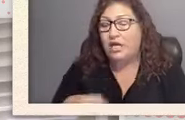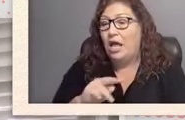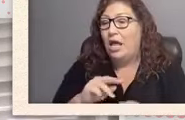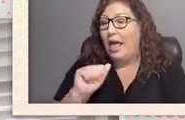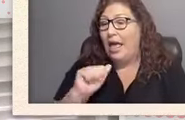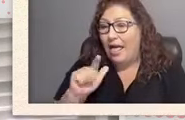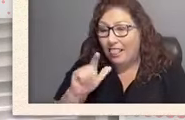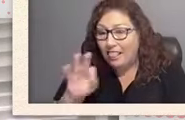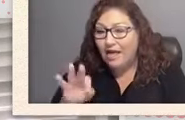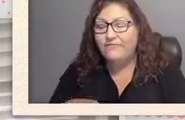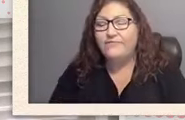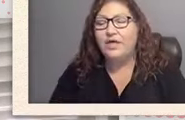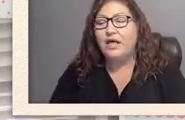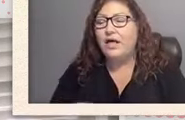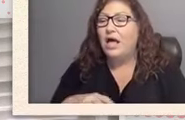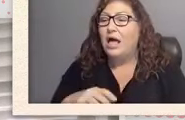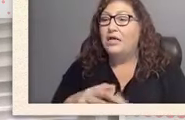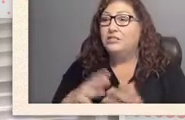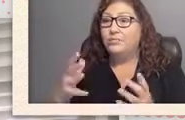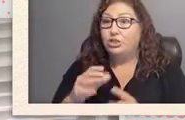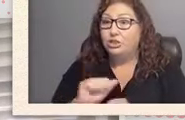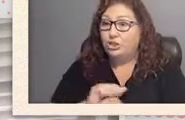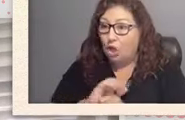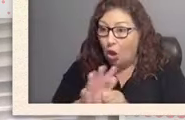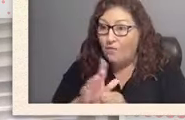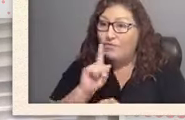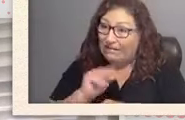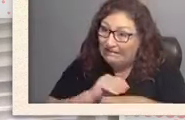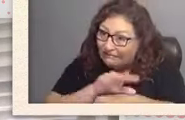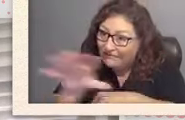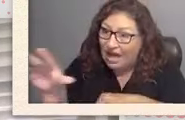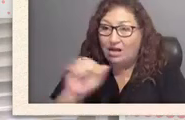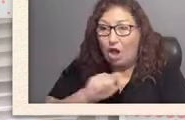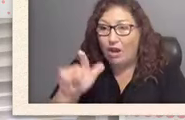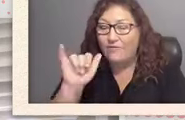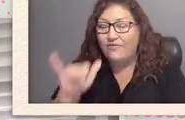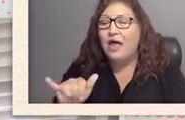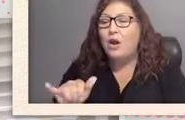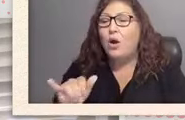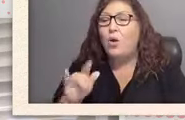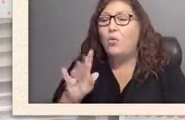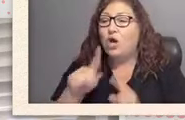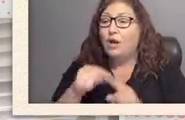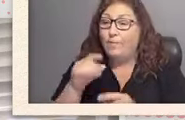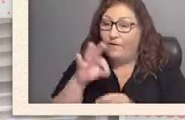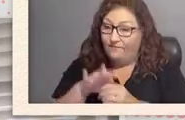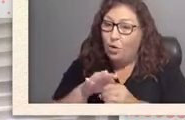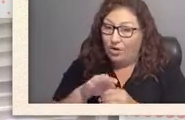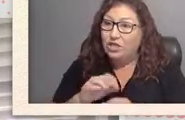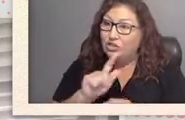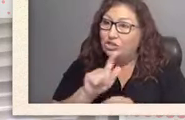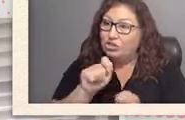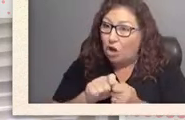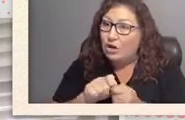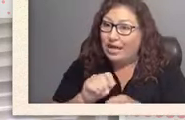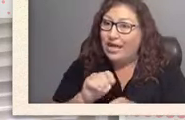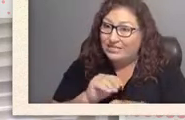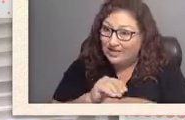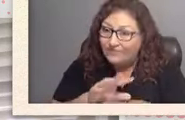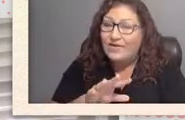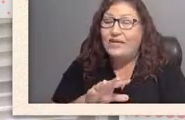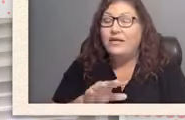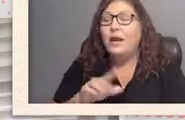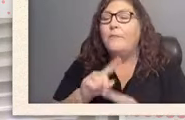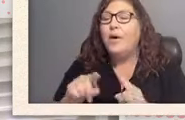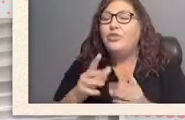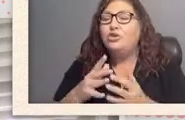has affected all of these things, when we're talking about voting, although it certainly has affected it, there's so much room for advocacy, so much room to help